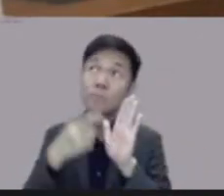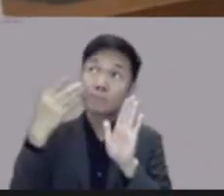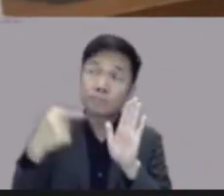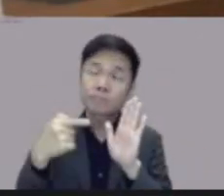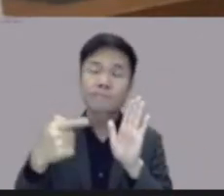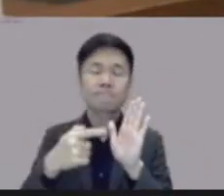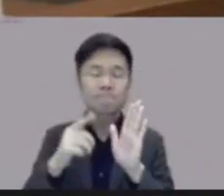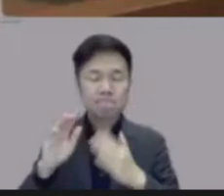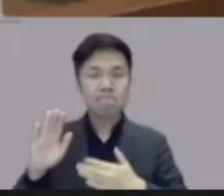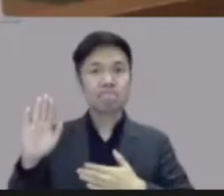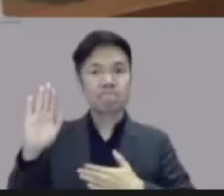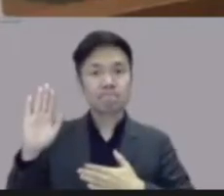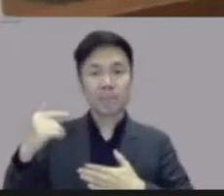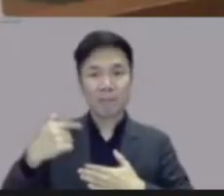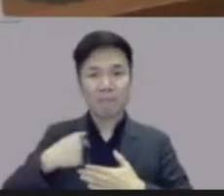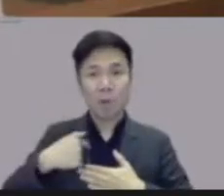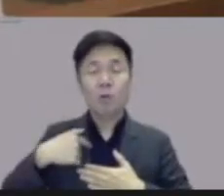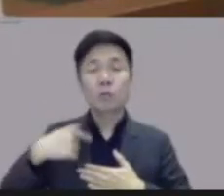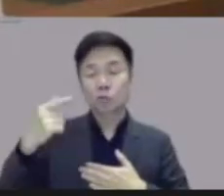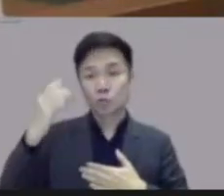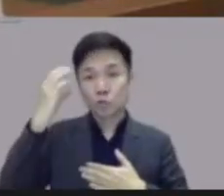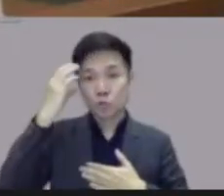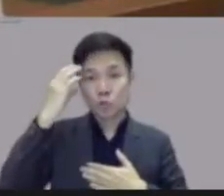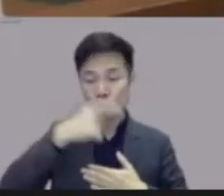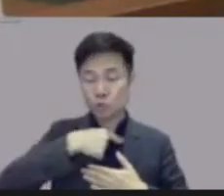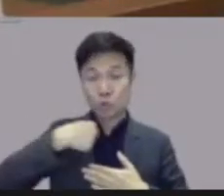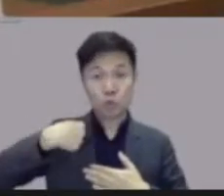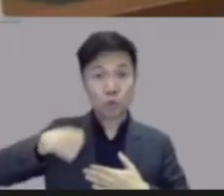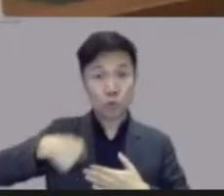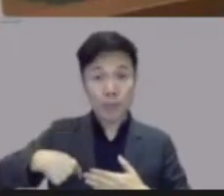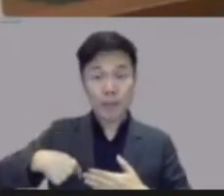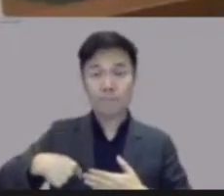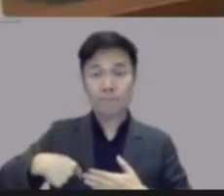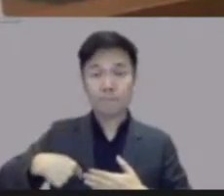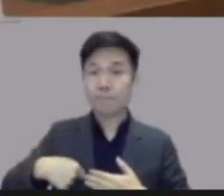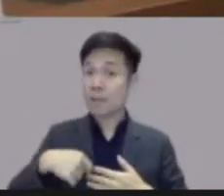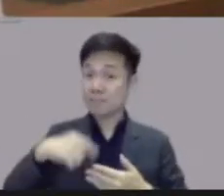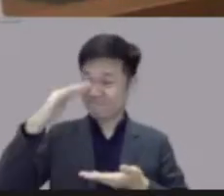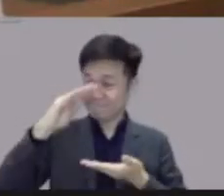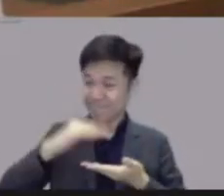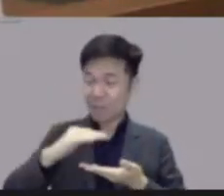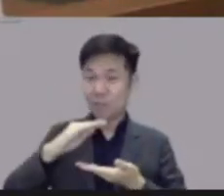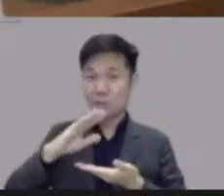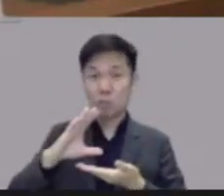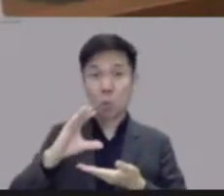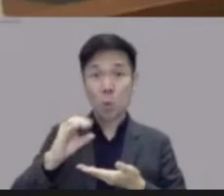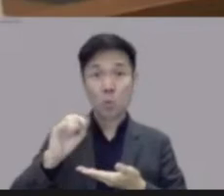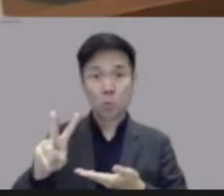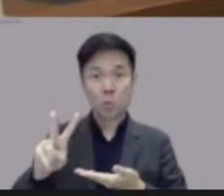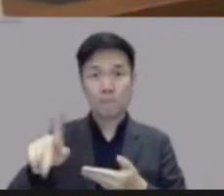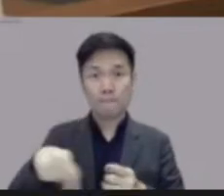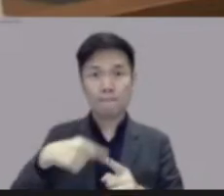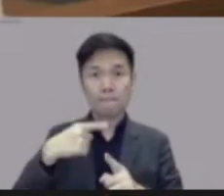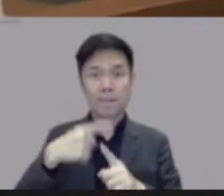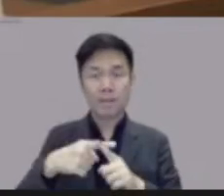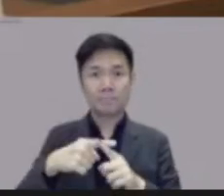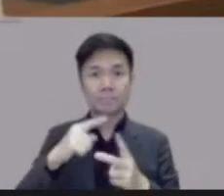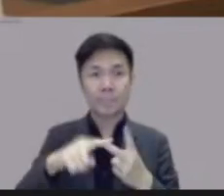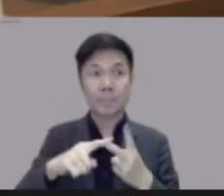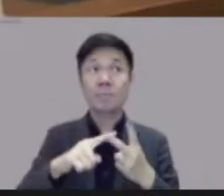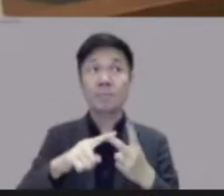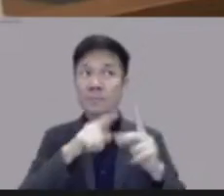efforts of China to further promote no carbon development and to adjust climate change